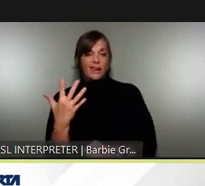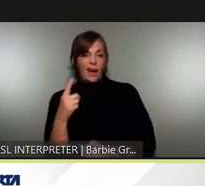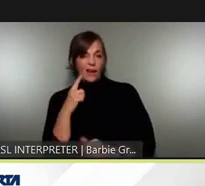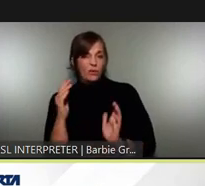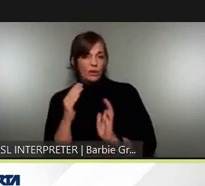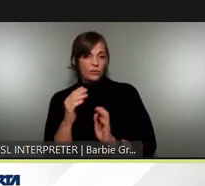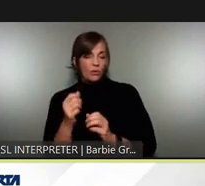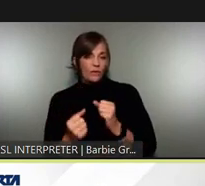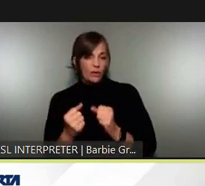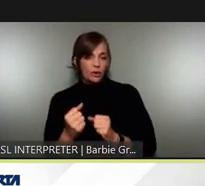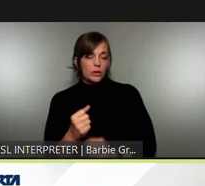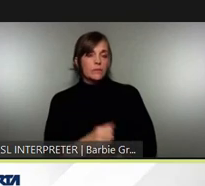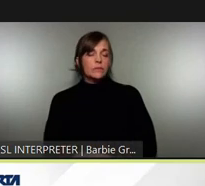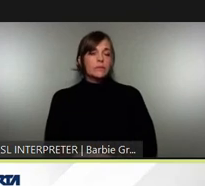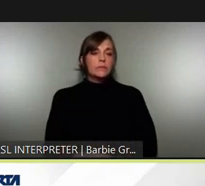vehicles.